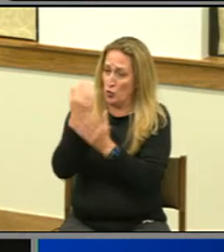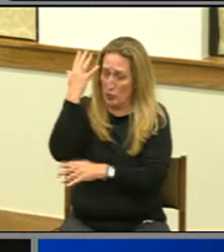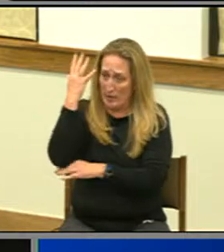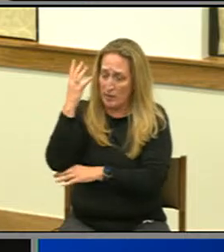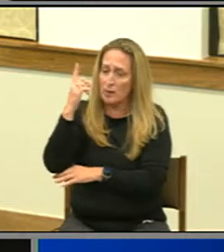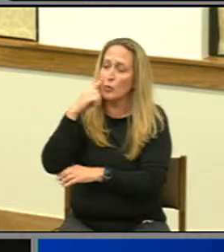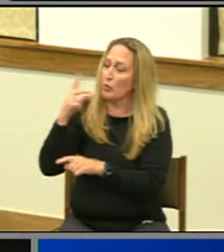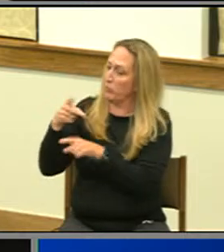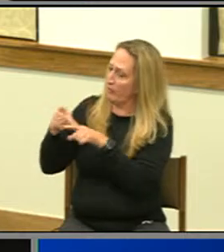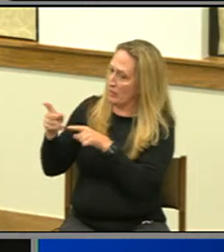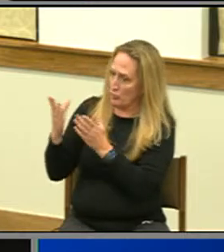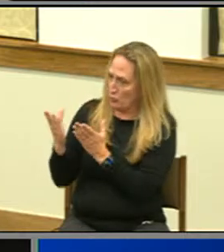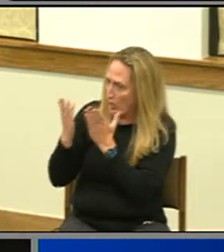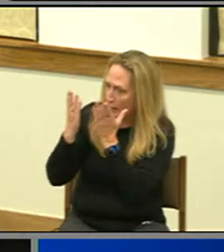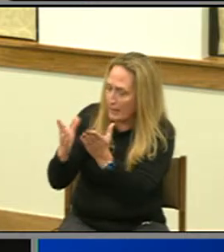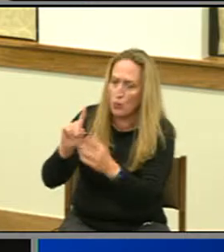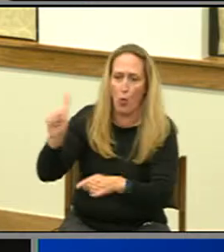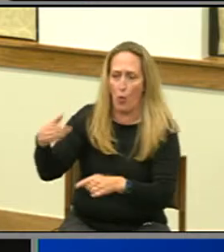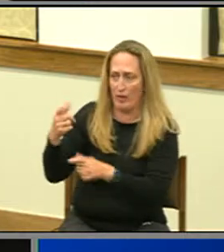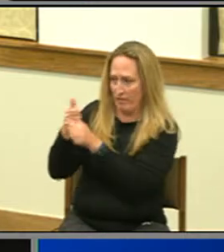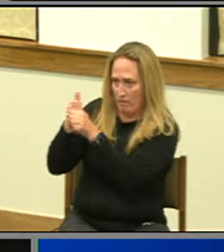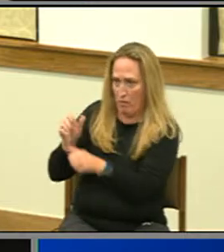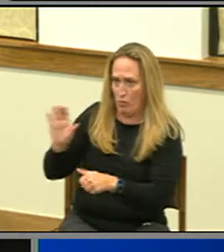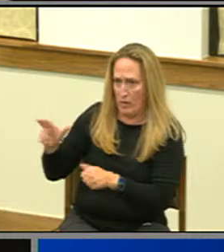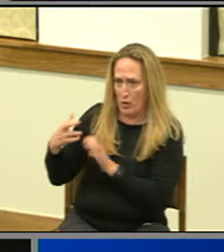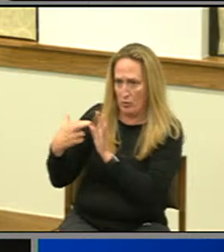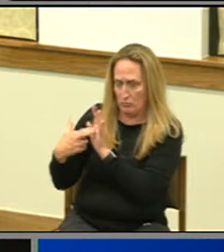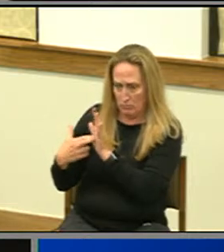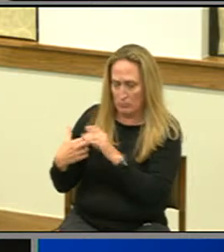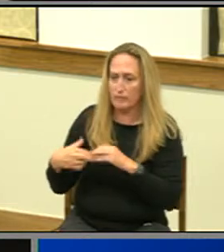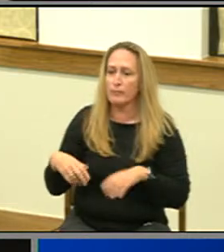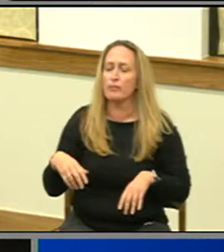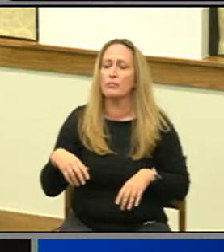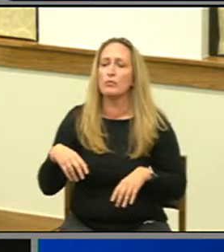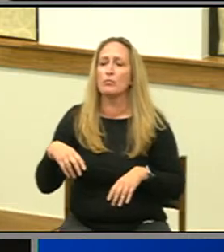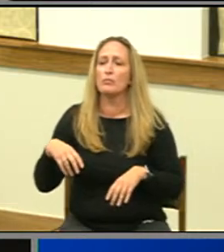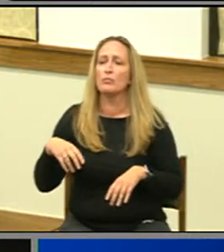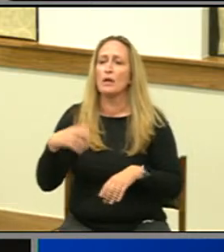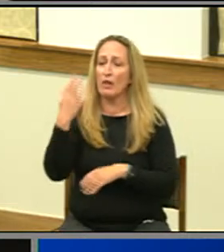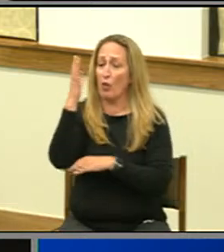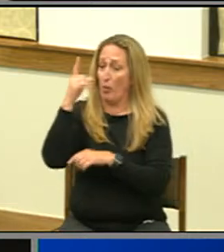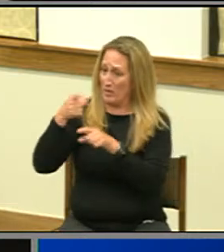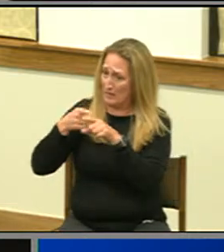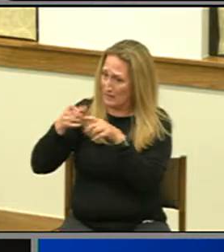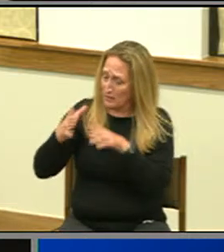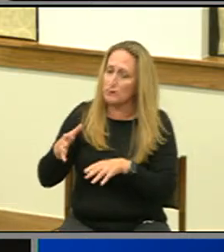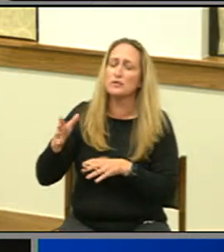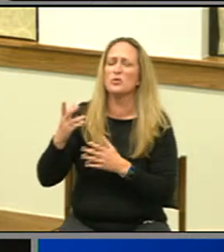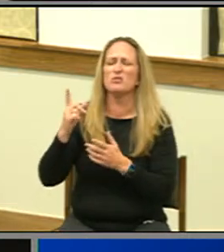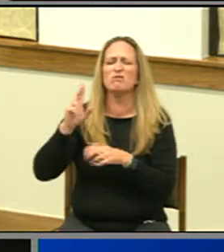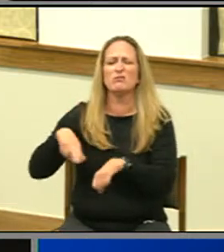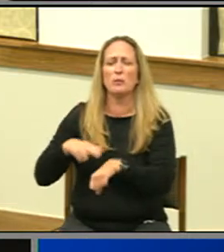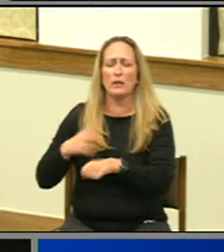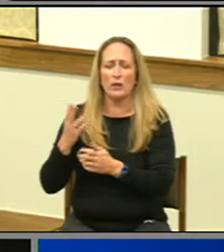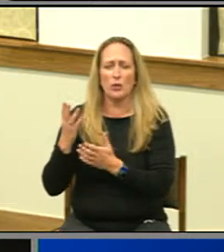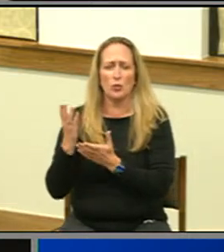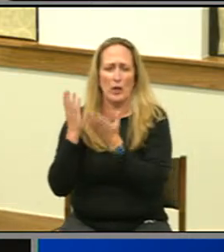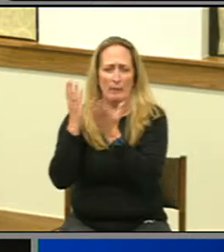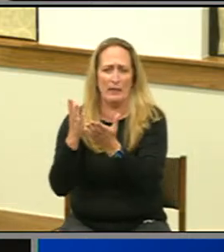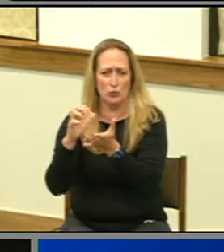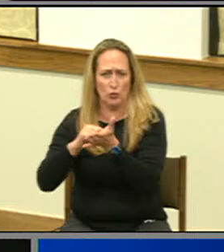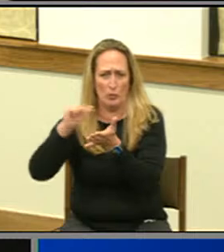professional arborist's recommendation only. And the arborist usually recommends tree